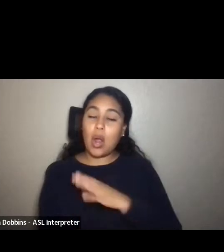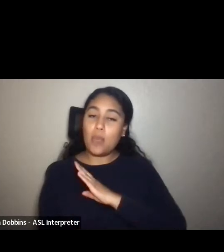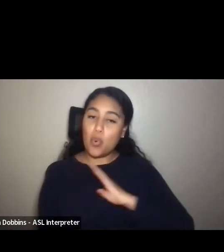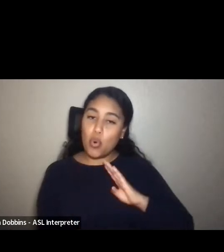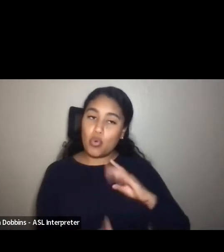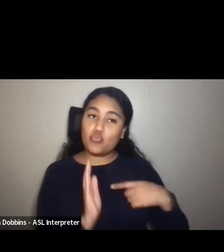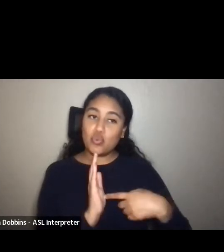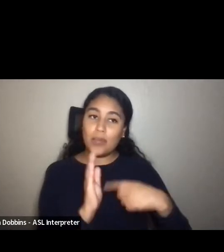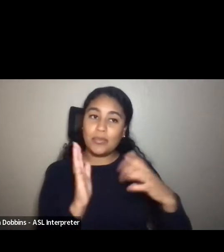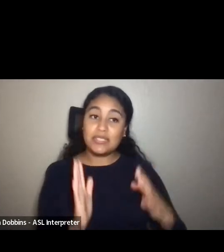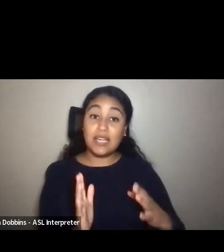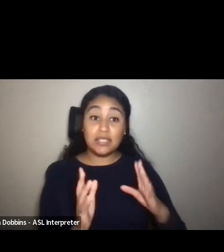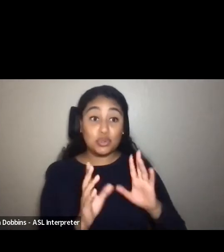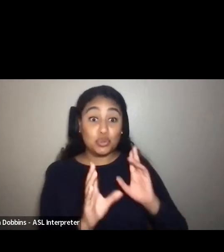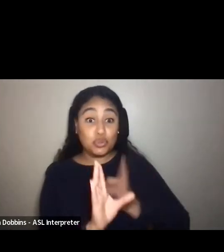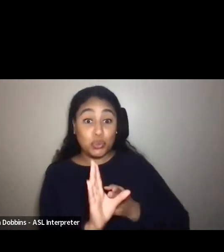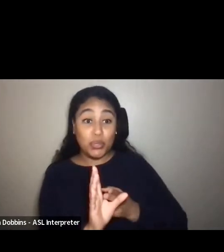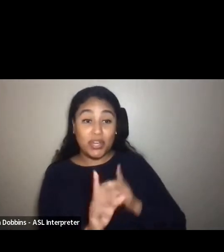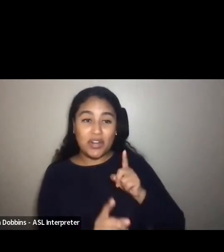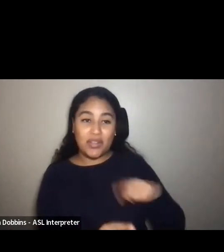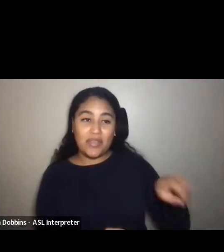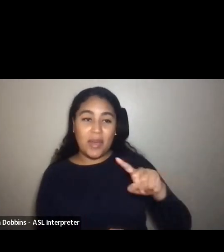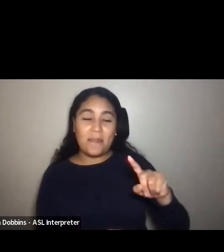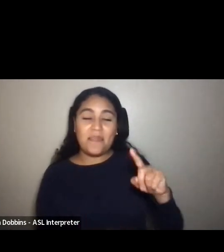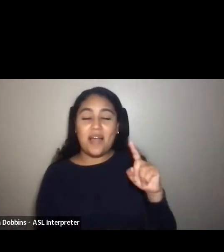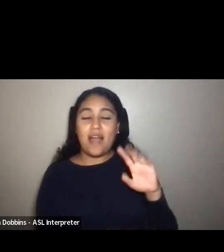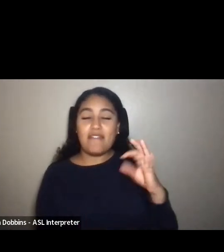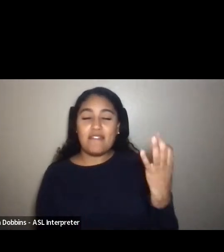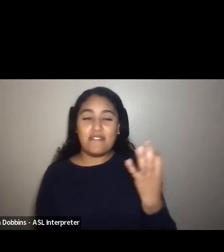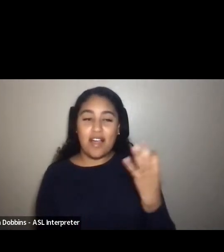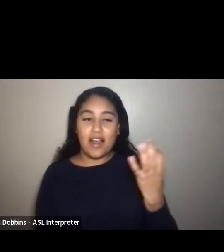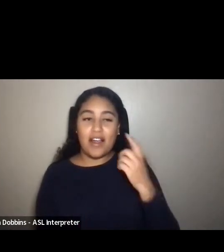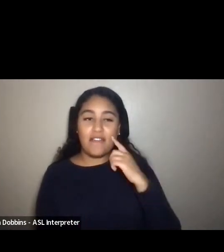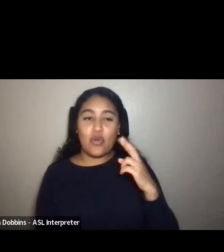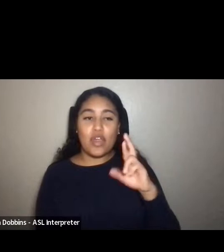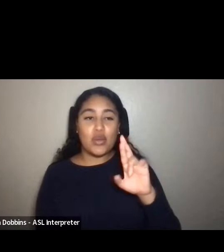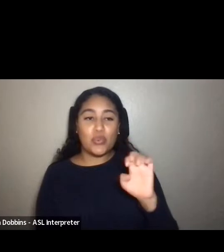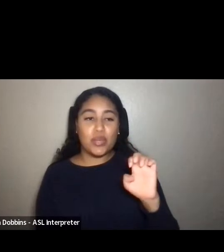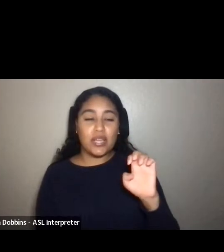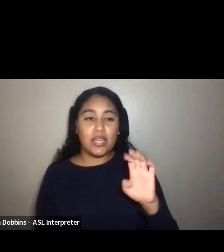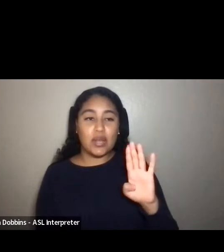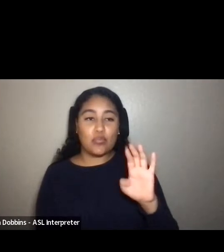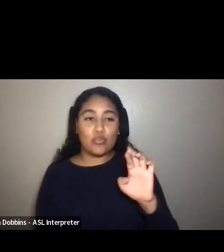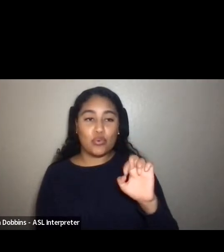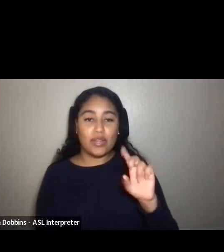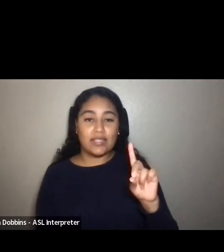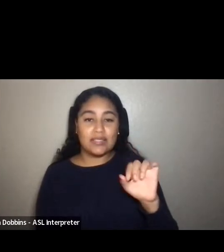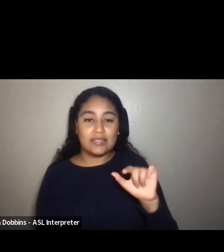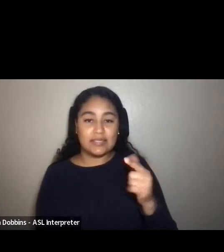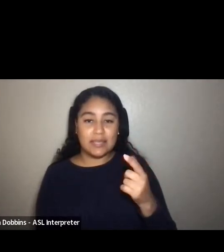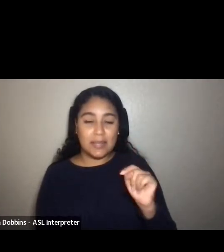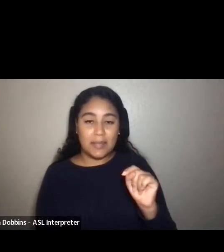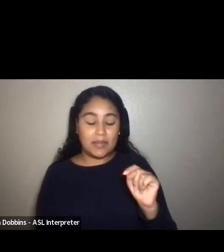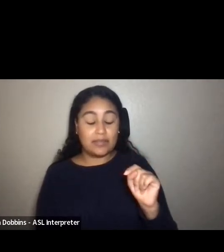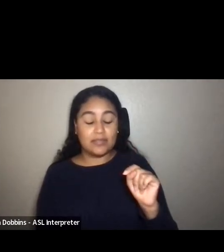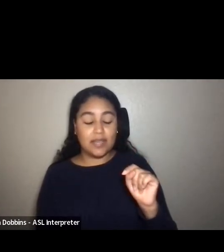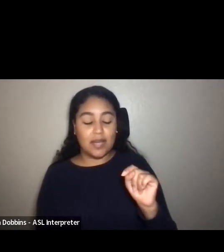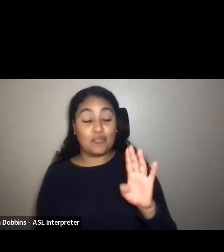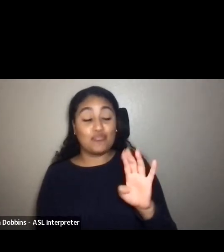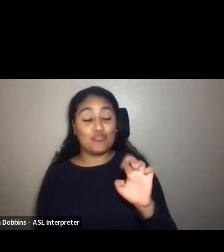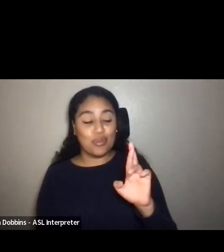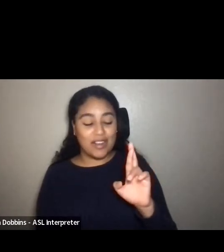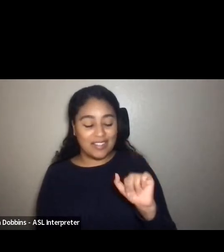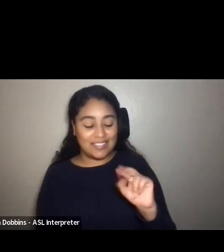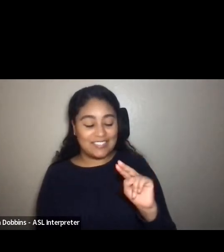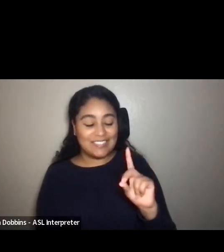to join her on Friday for our rebranding meeting. She runs a great show.